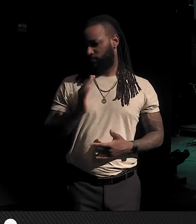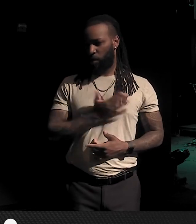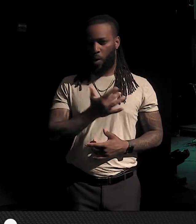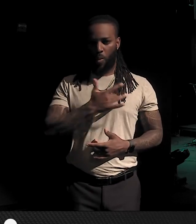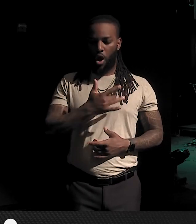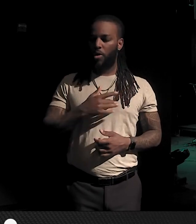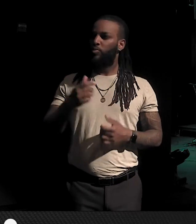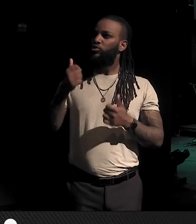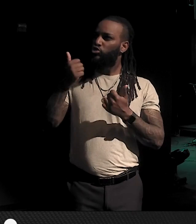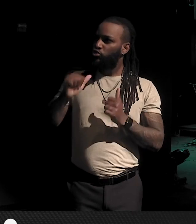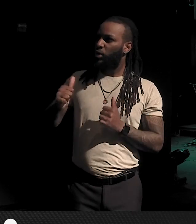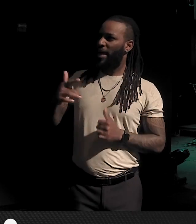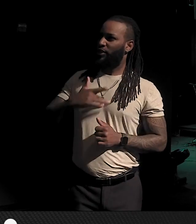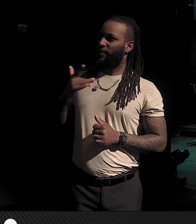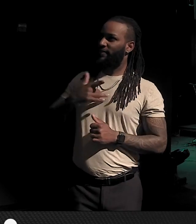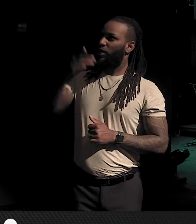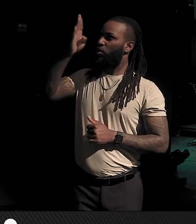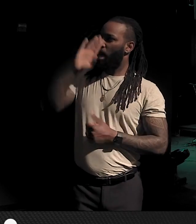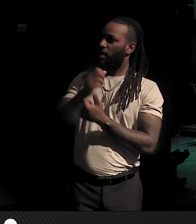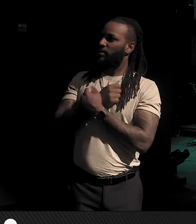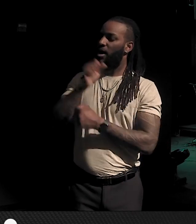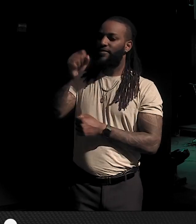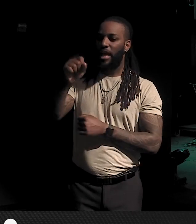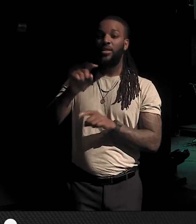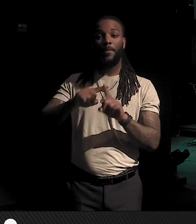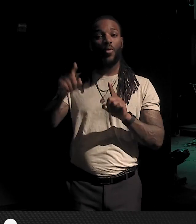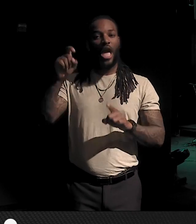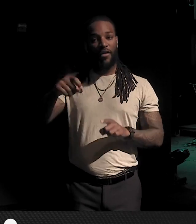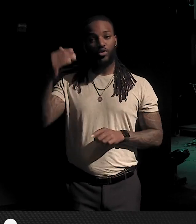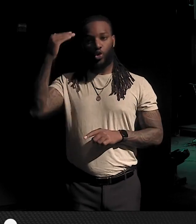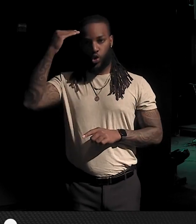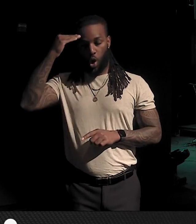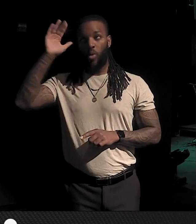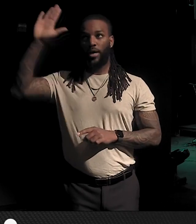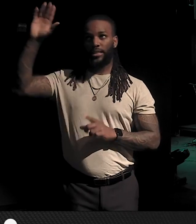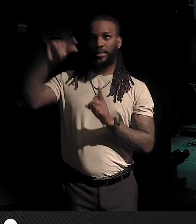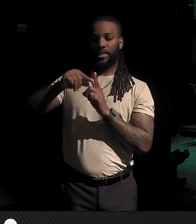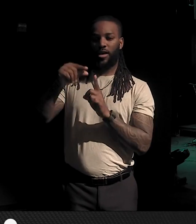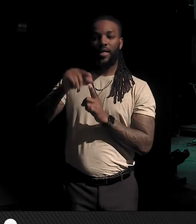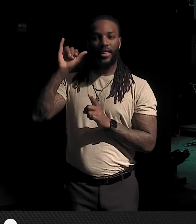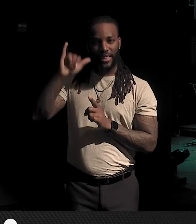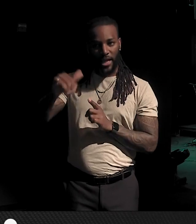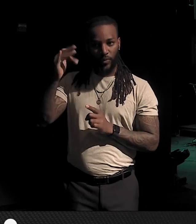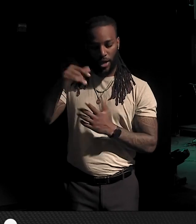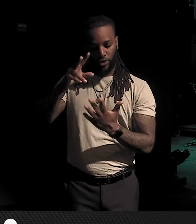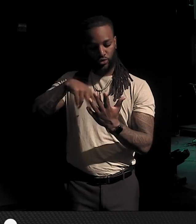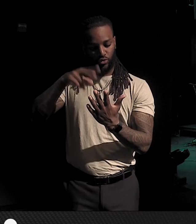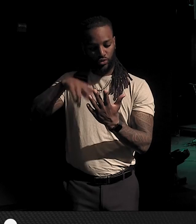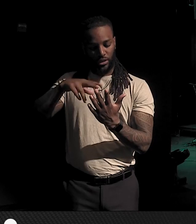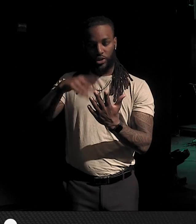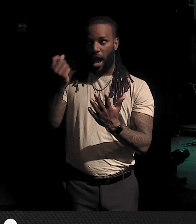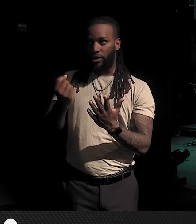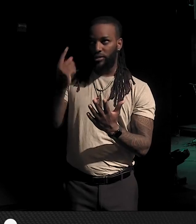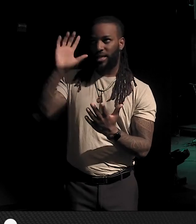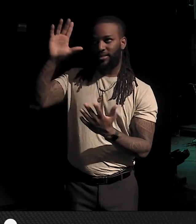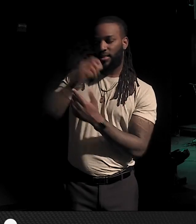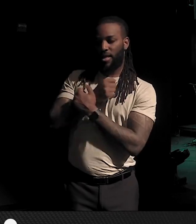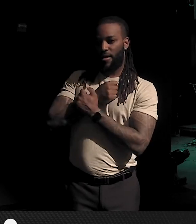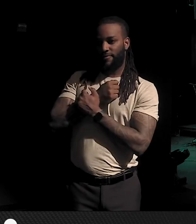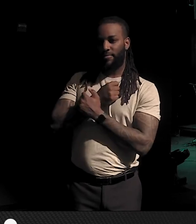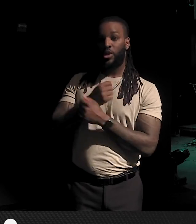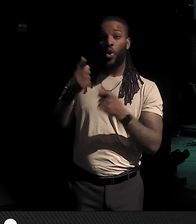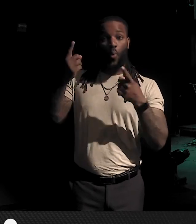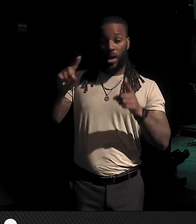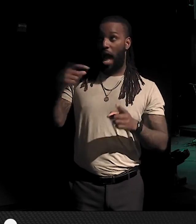God's love. I have to know God's love. That's why we know the word, so that we can know those kinds of things. Because when I understand how